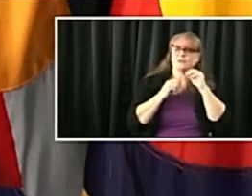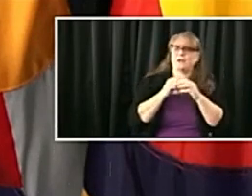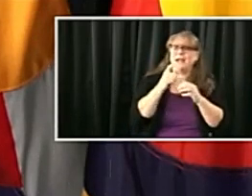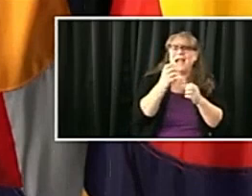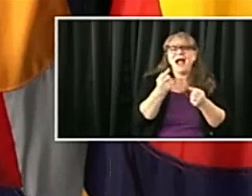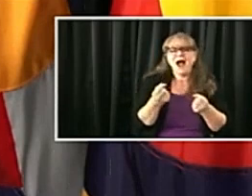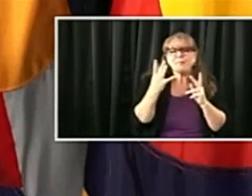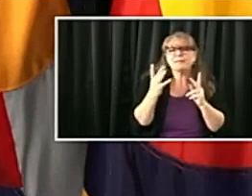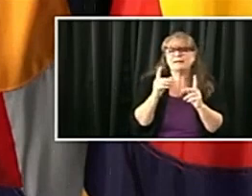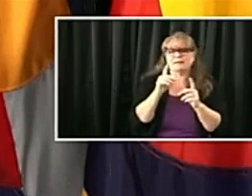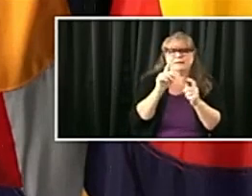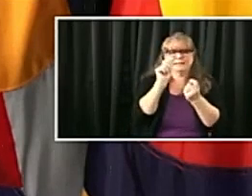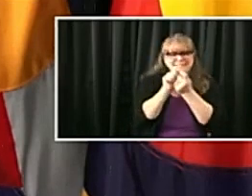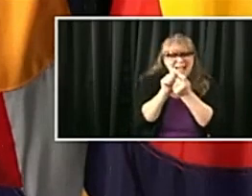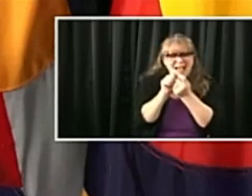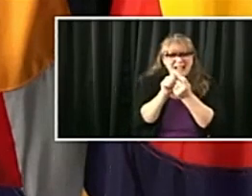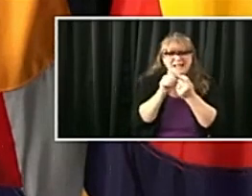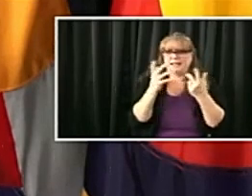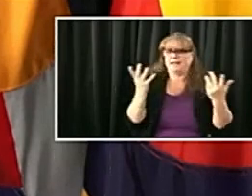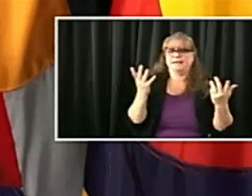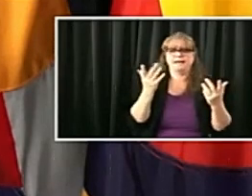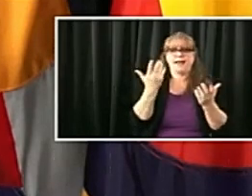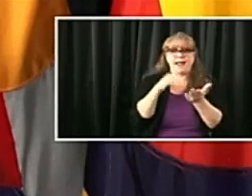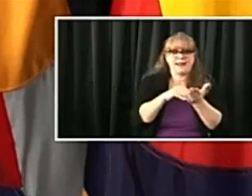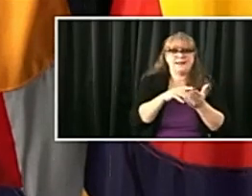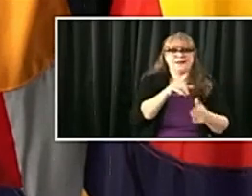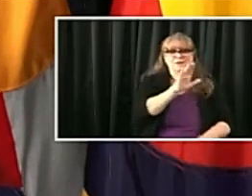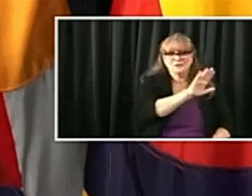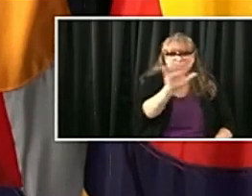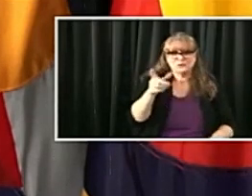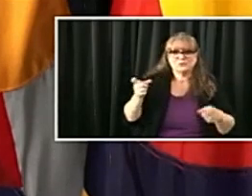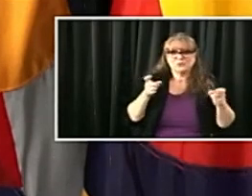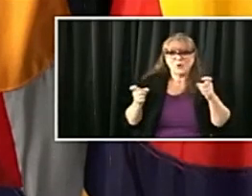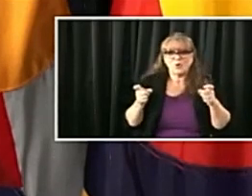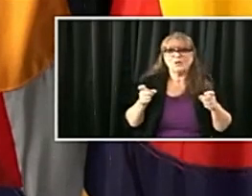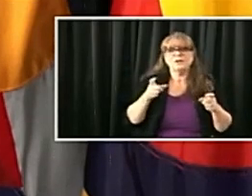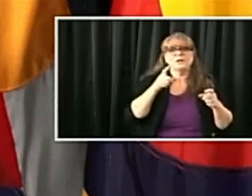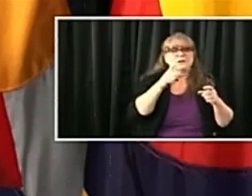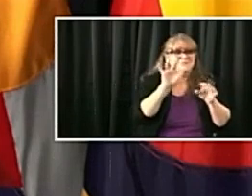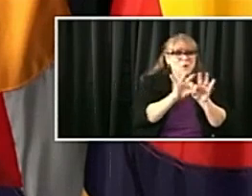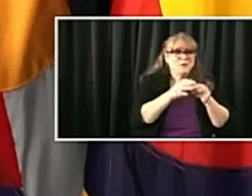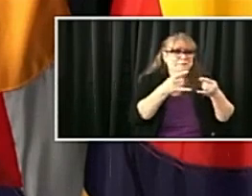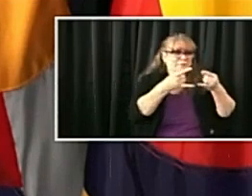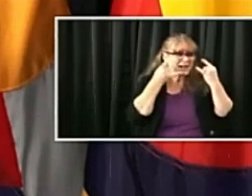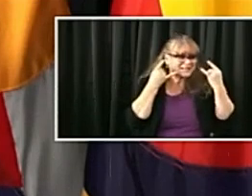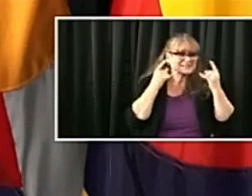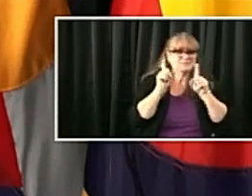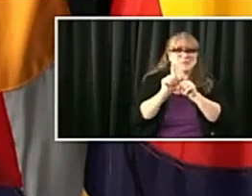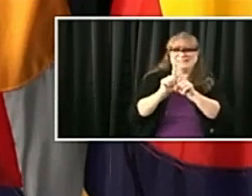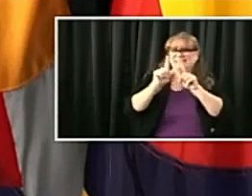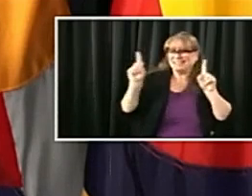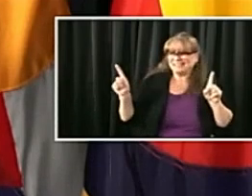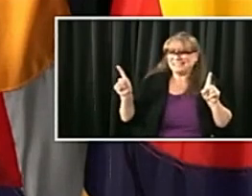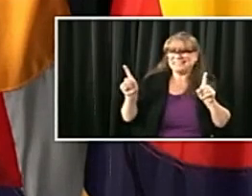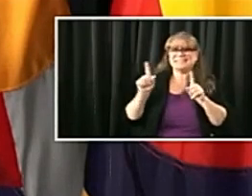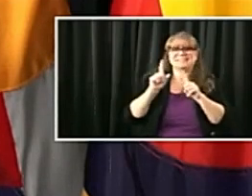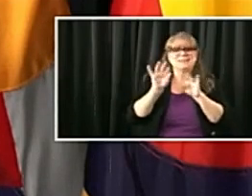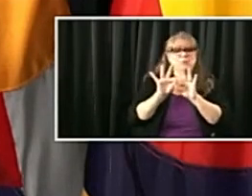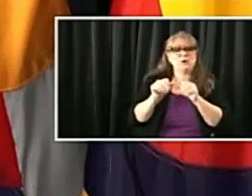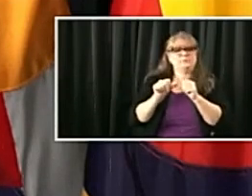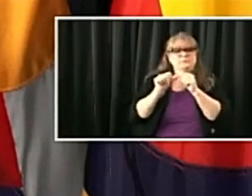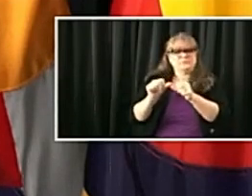is really in your hands. It's how well we do the social distancing over the next few months. If we can keep it up the way we are now, we can minimize the